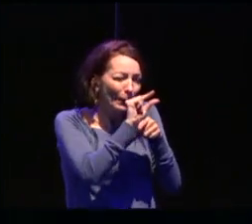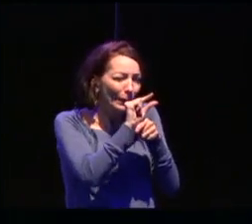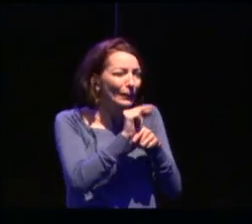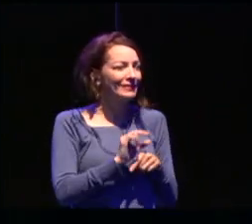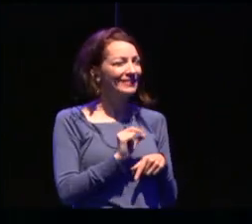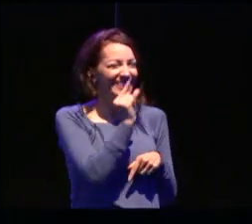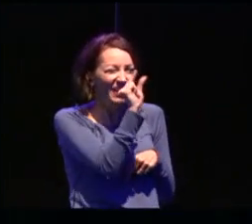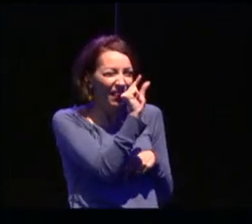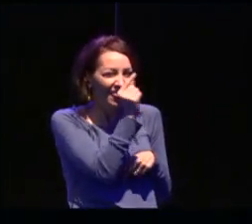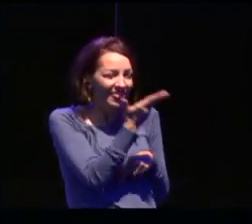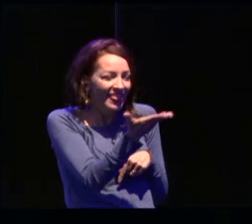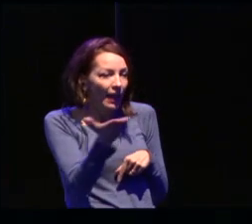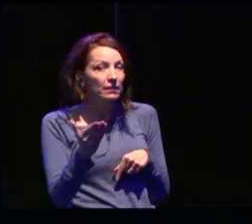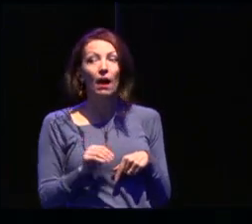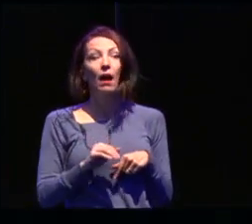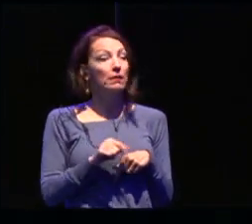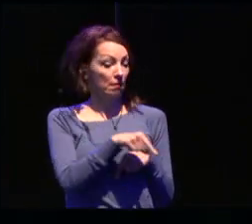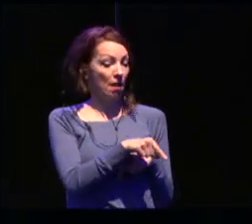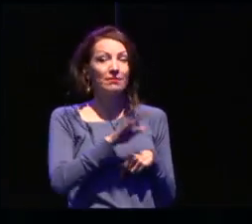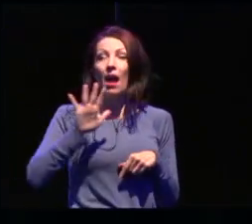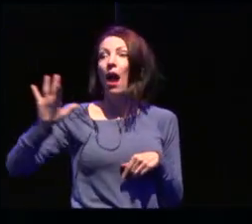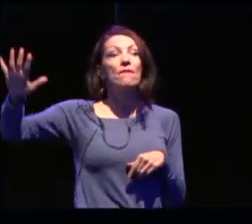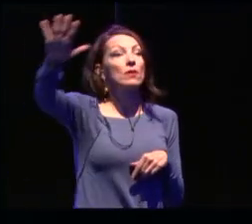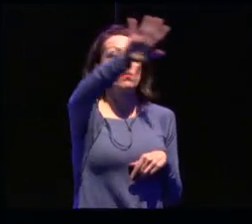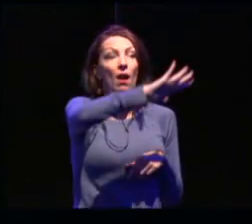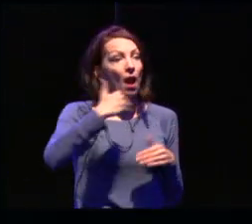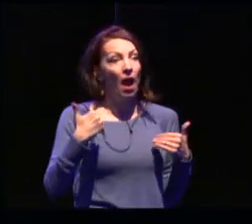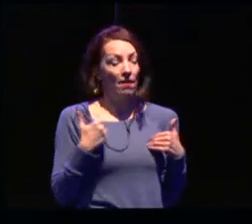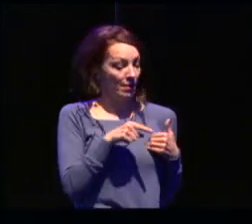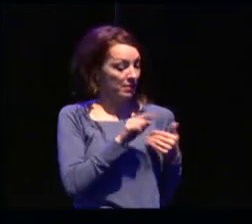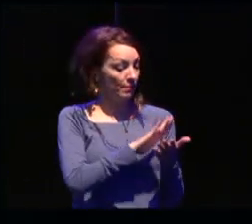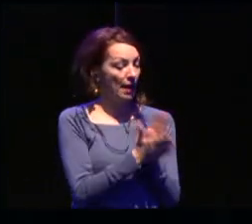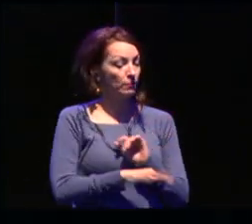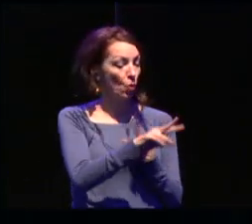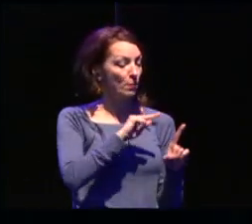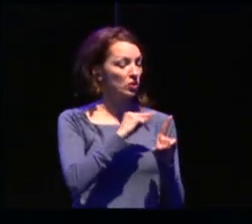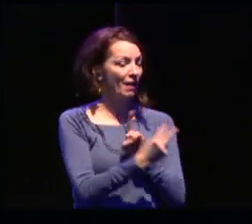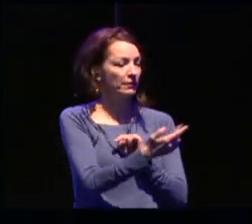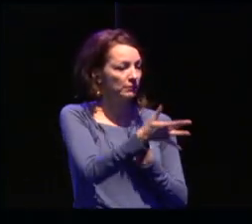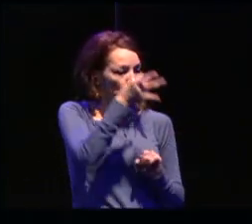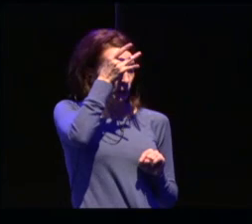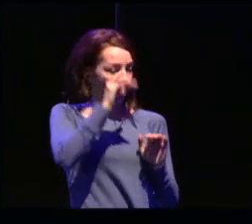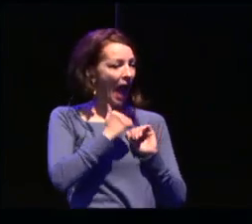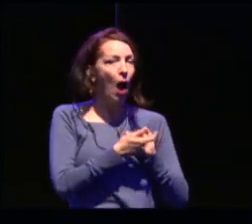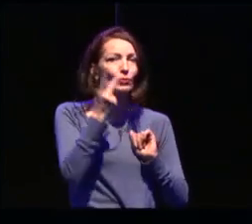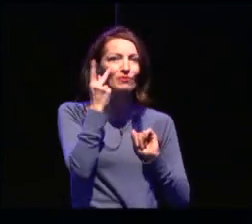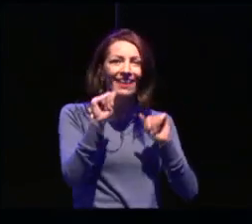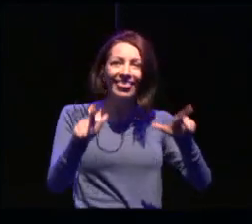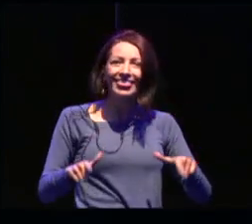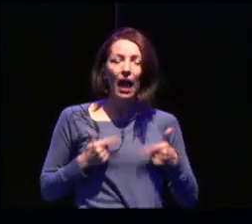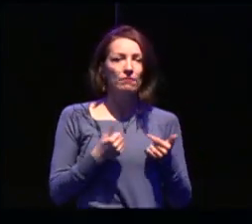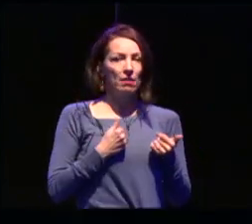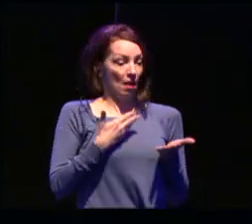bitty thing, which is everywhere, by the way, becomes your perception of how you see life. And